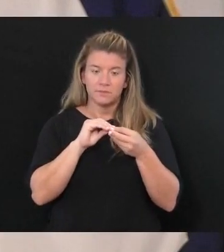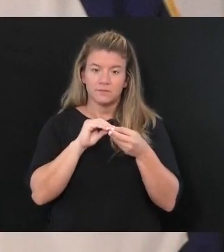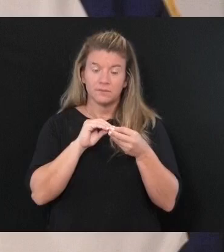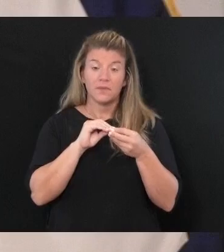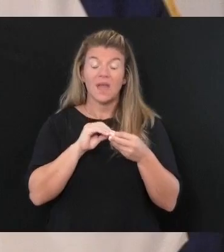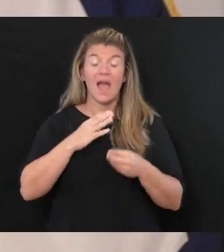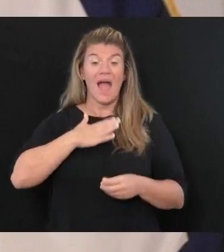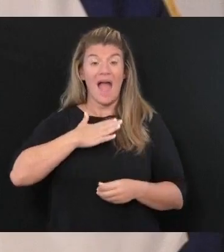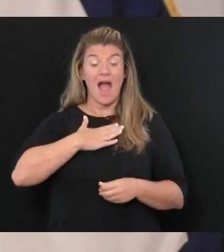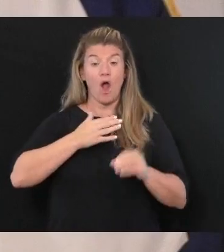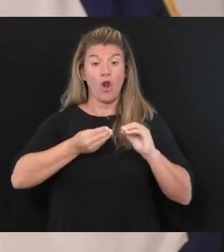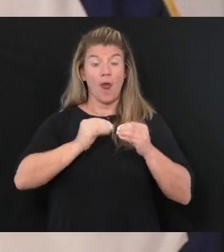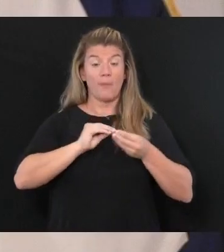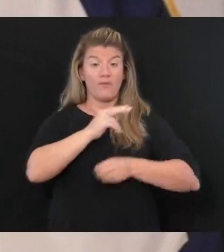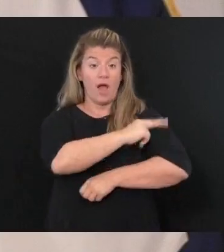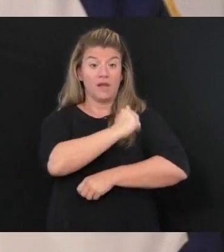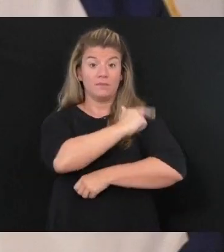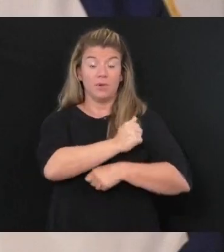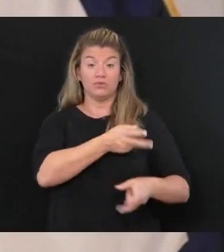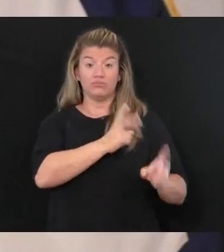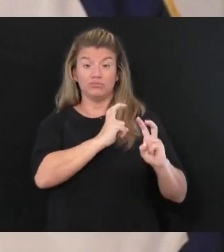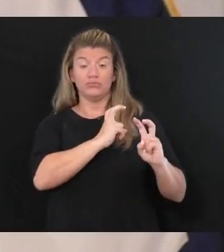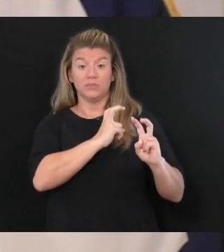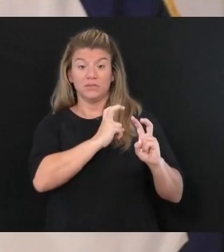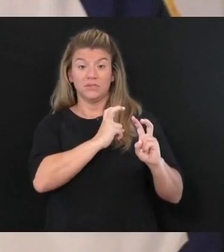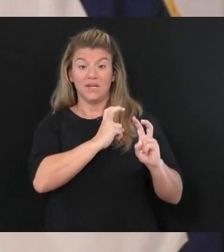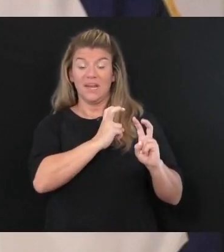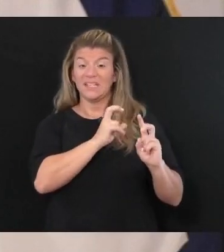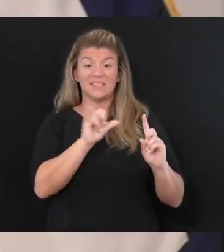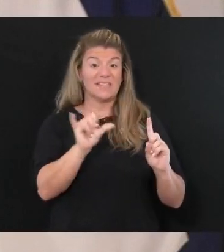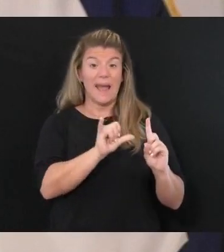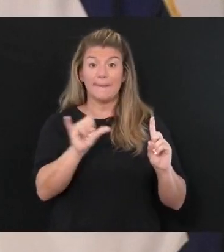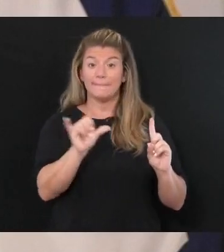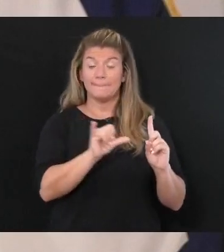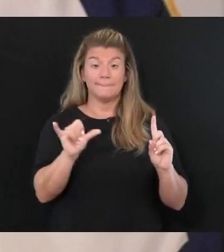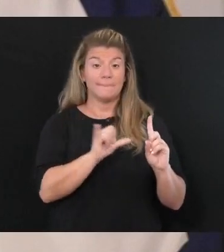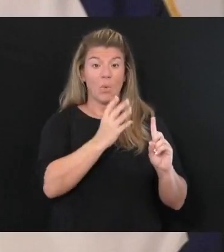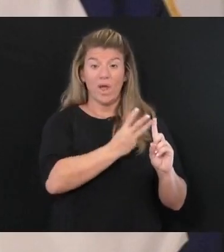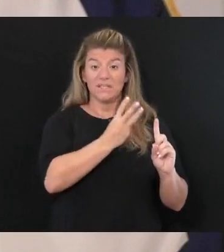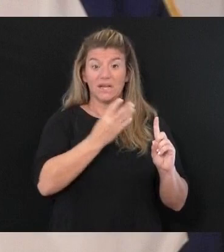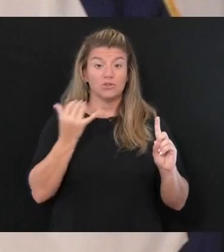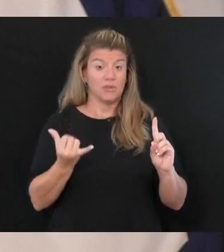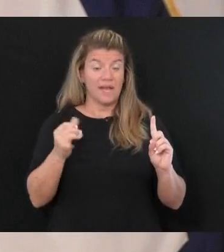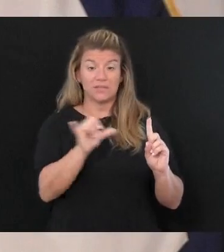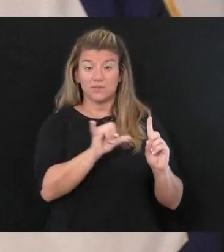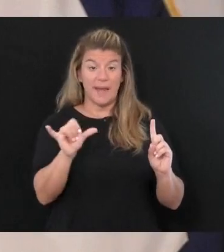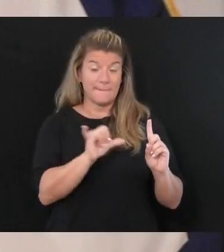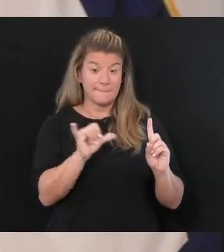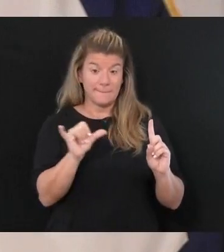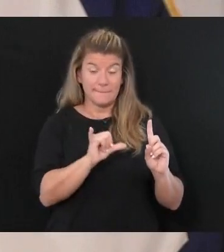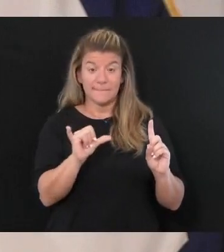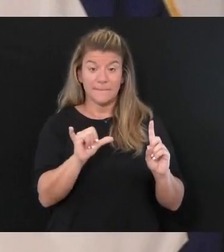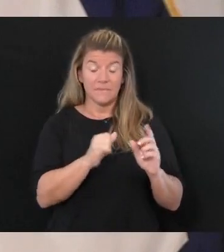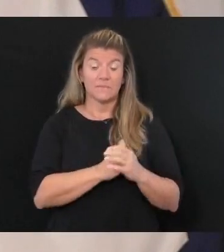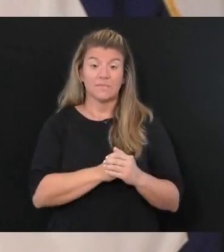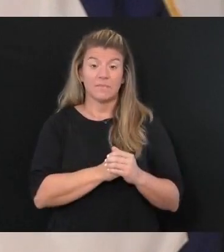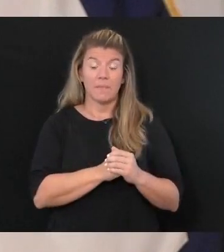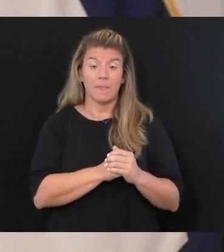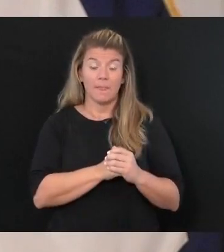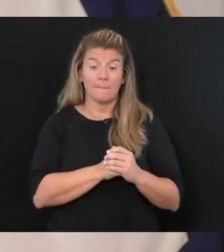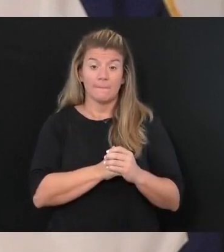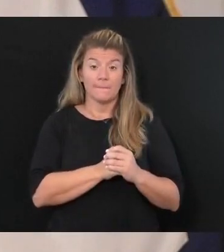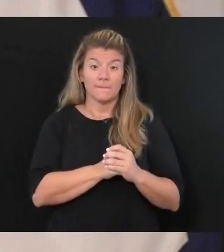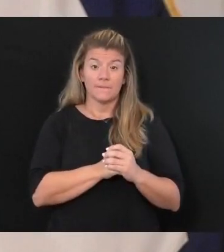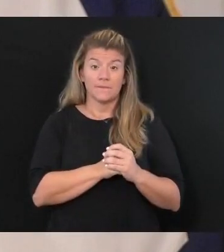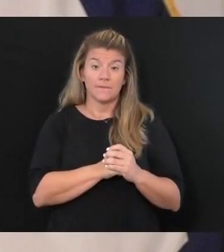our number of hospitalizations is exactly the same as it was on Wednesday. You know, we keep